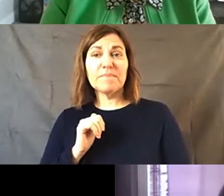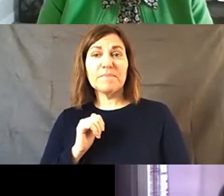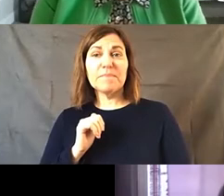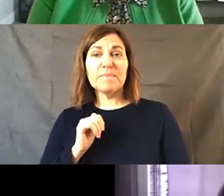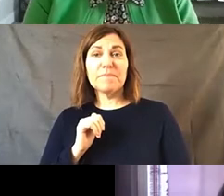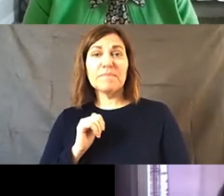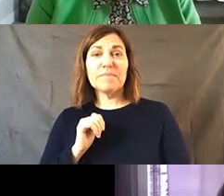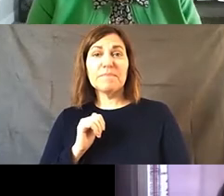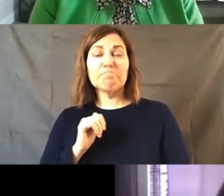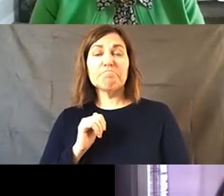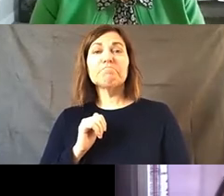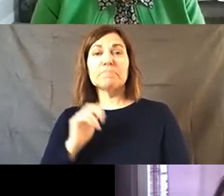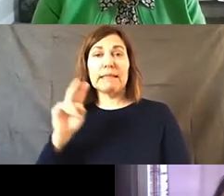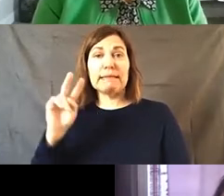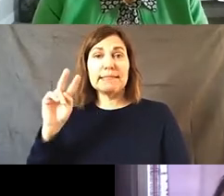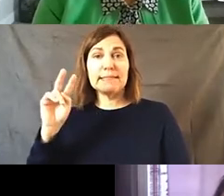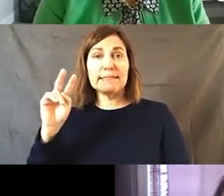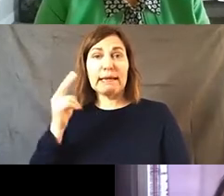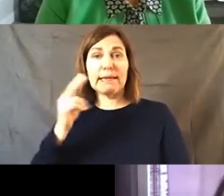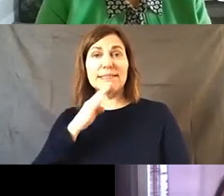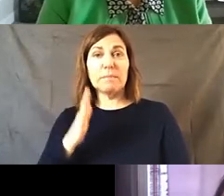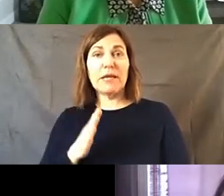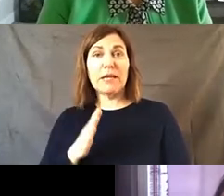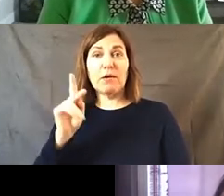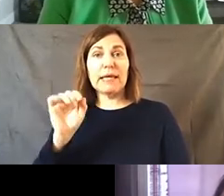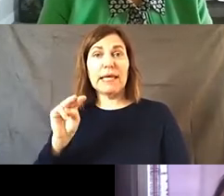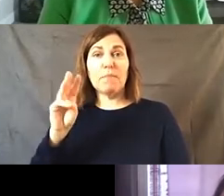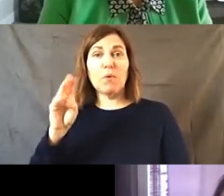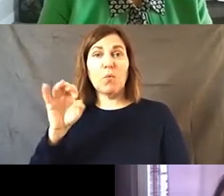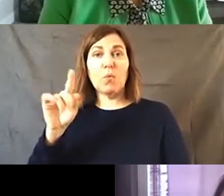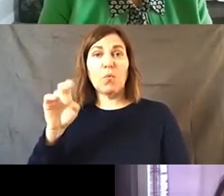Our second speaker is Kim Wilkes. Kim, are you with us?